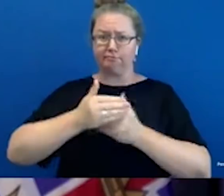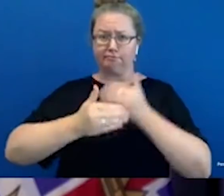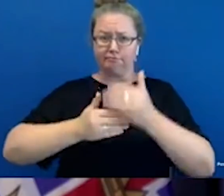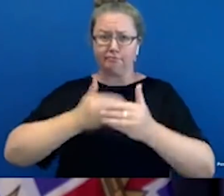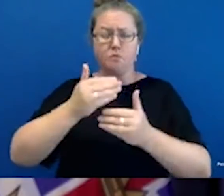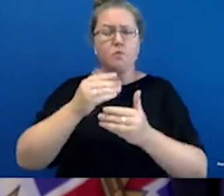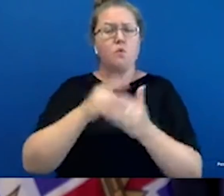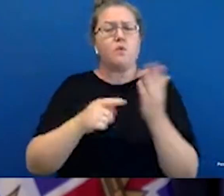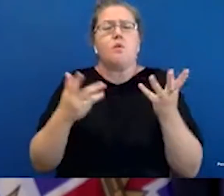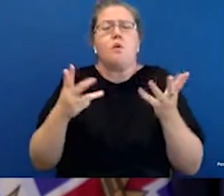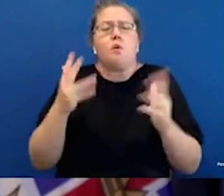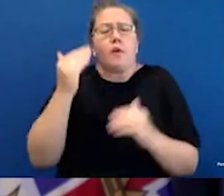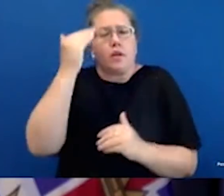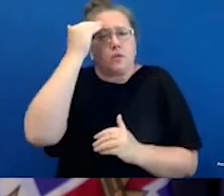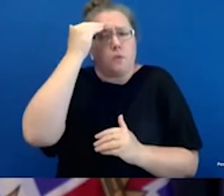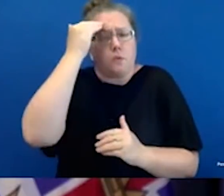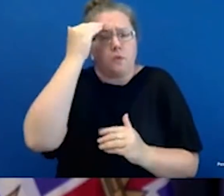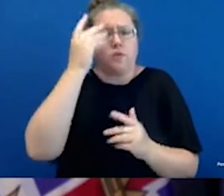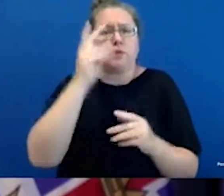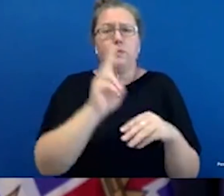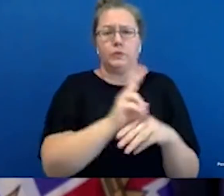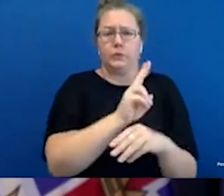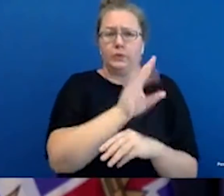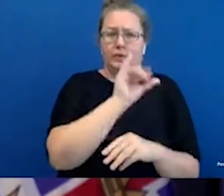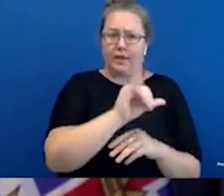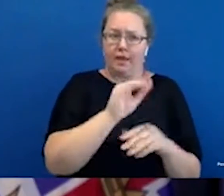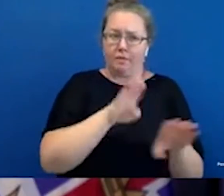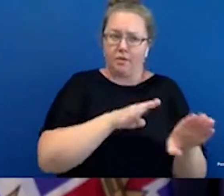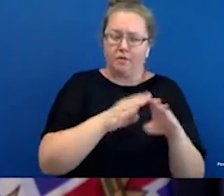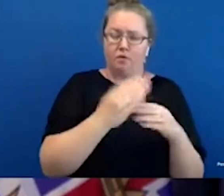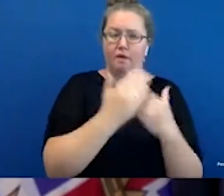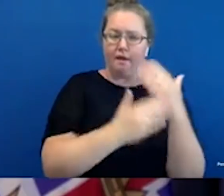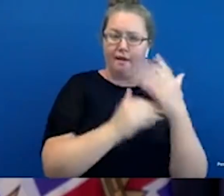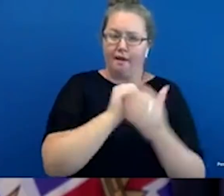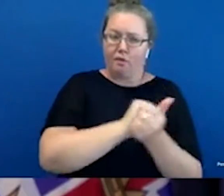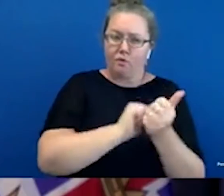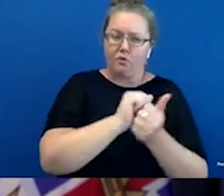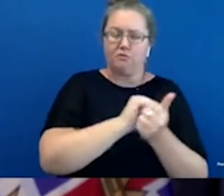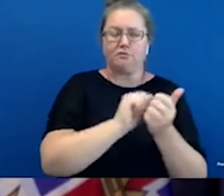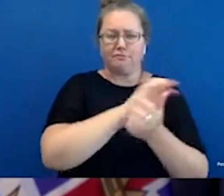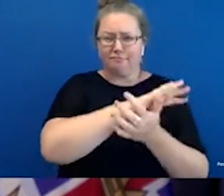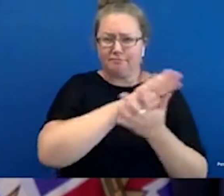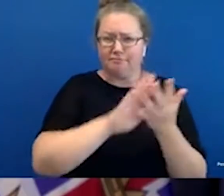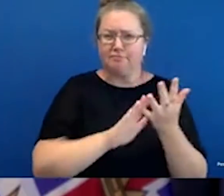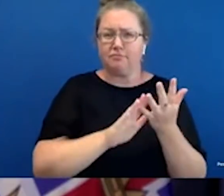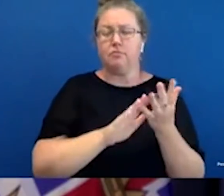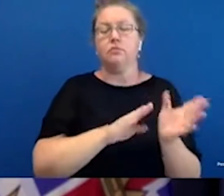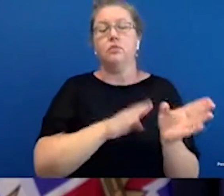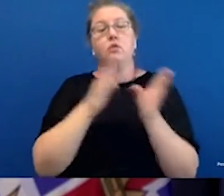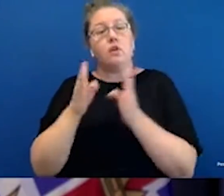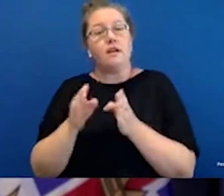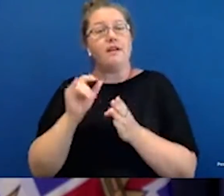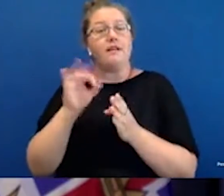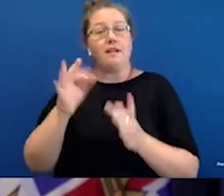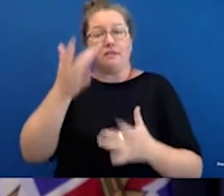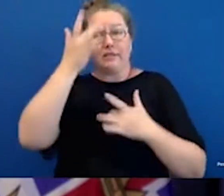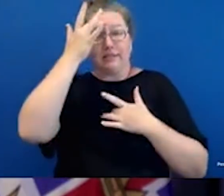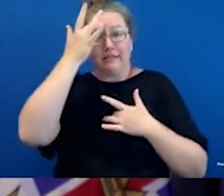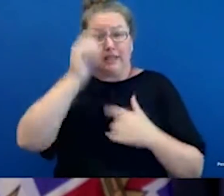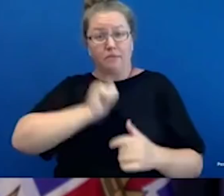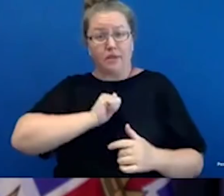of protection that we know and to always stay home and away from others if we are feeling ill